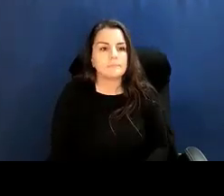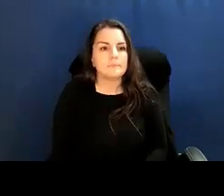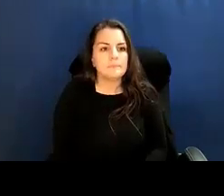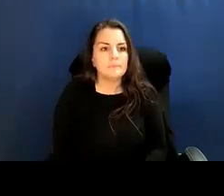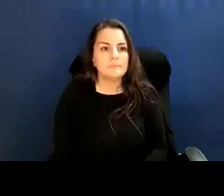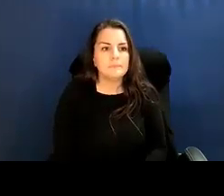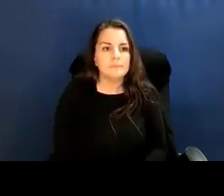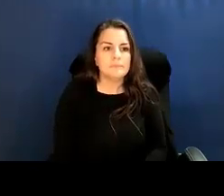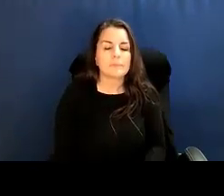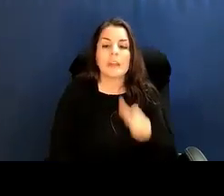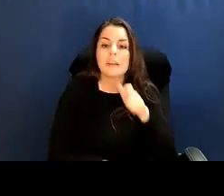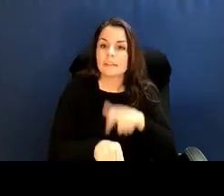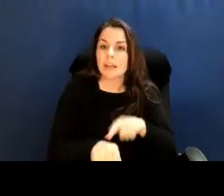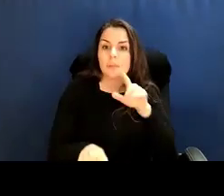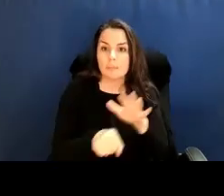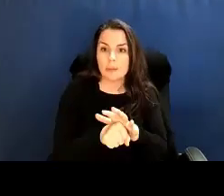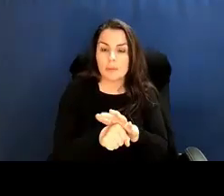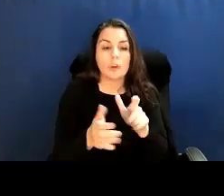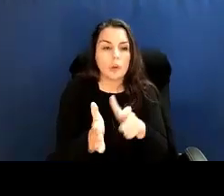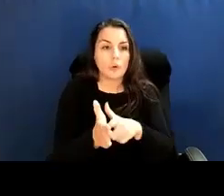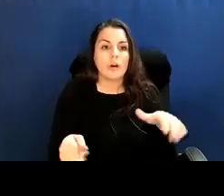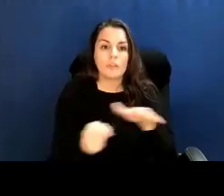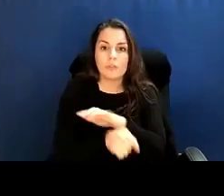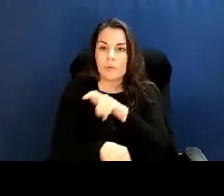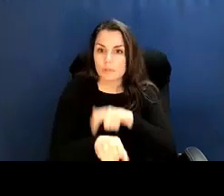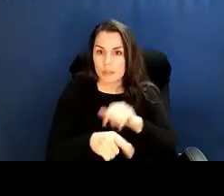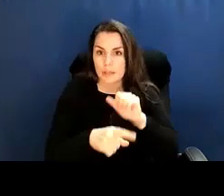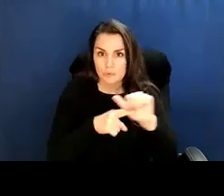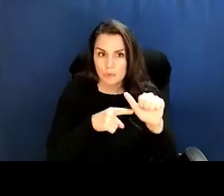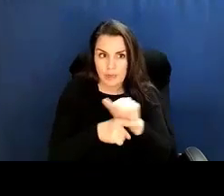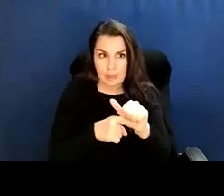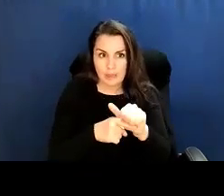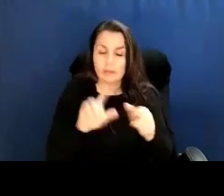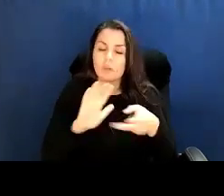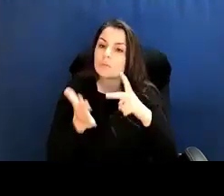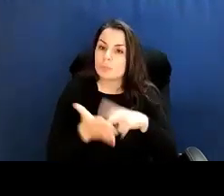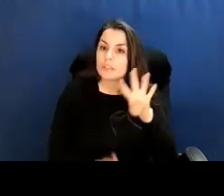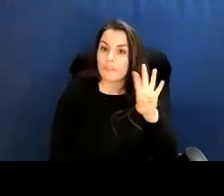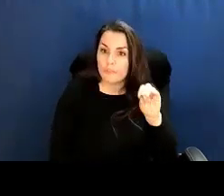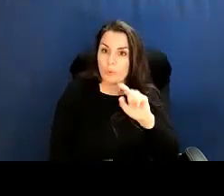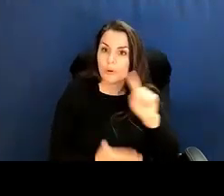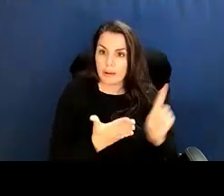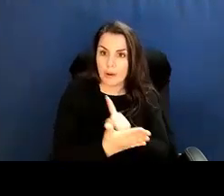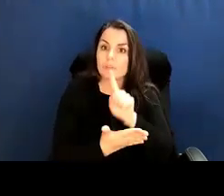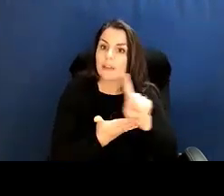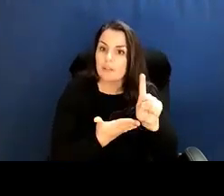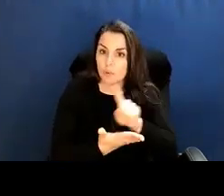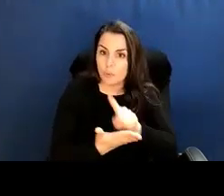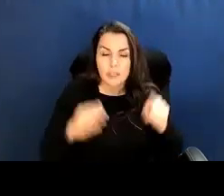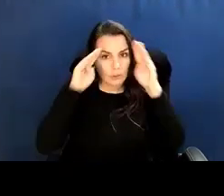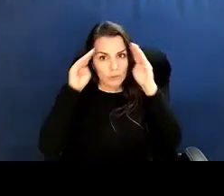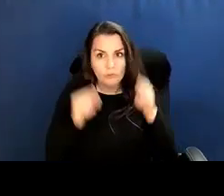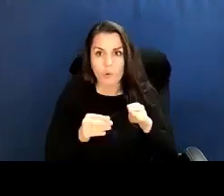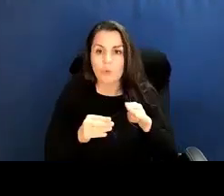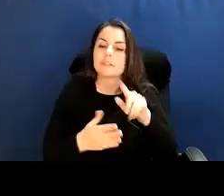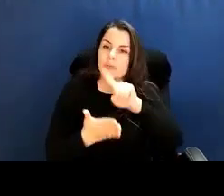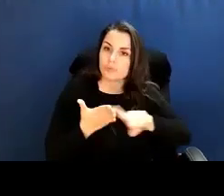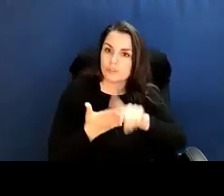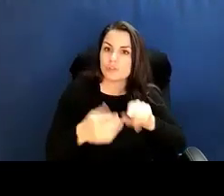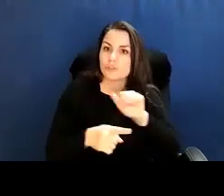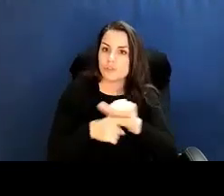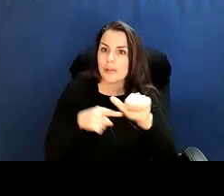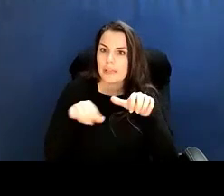Time commitment, we require full-time training. That's defined as 40 hours per week devoted to research training activity.